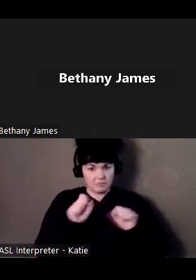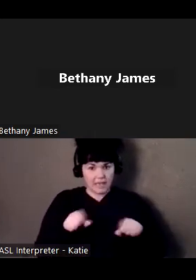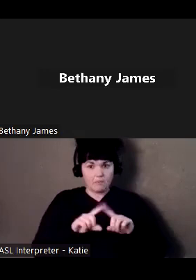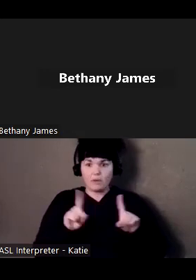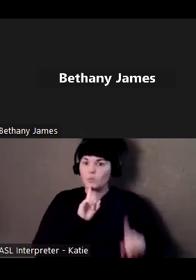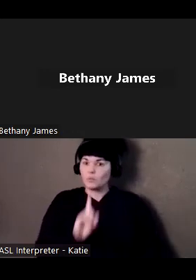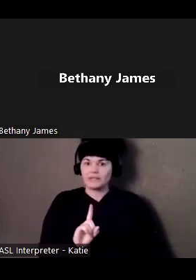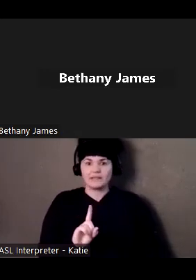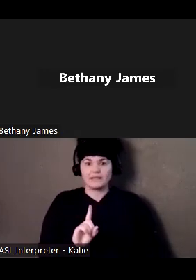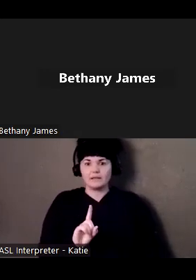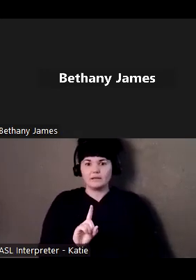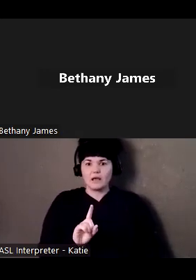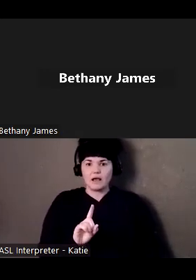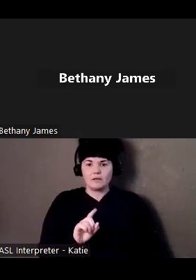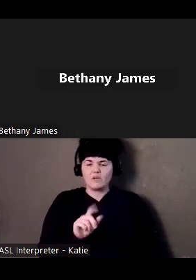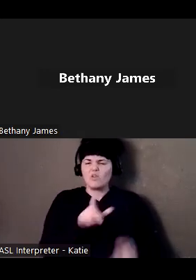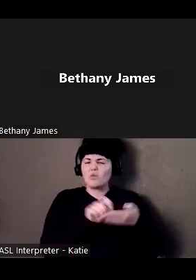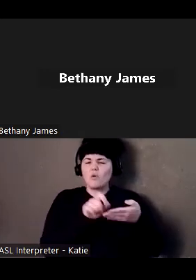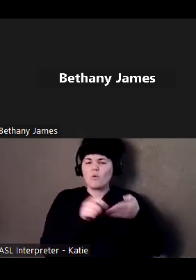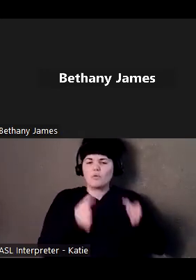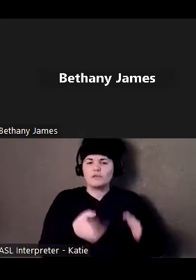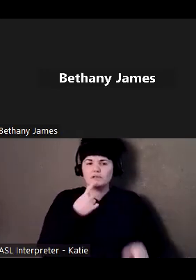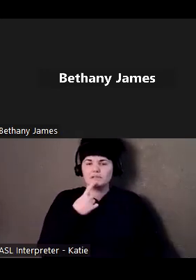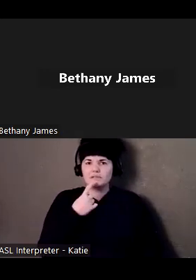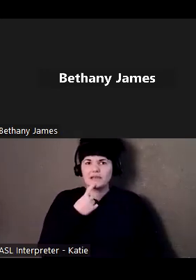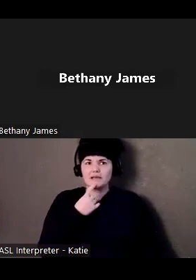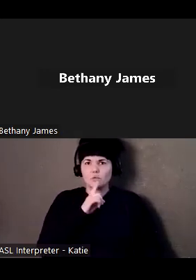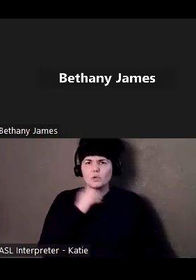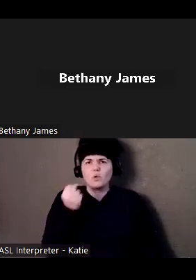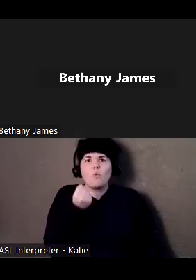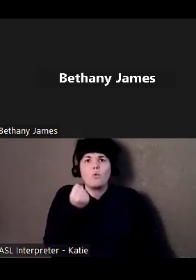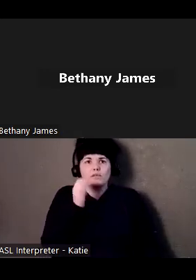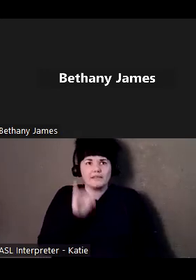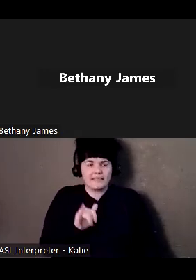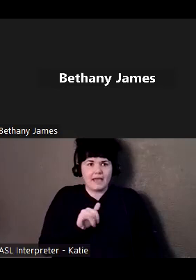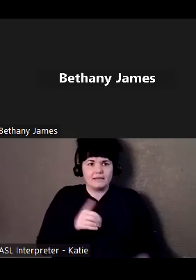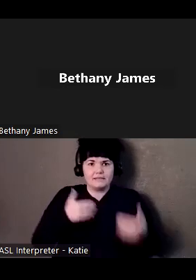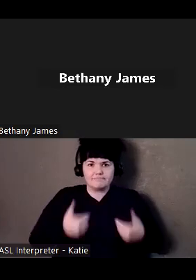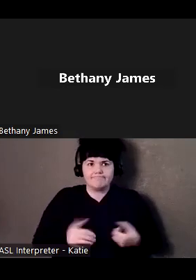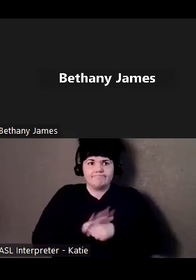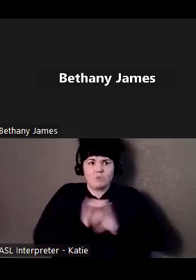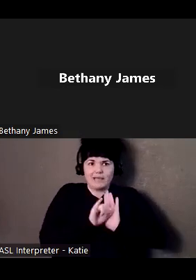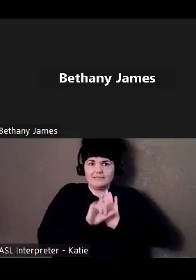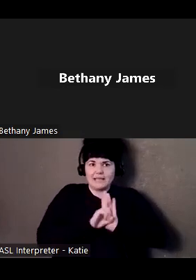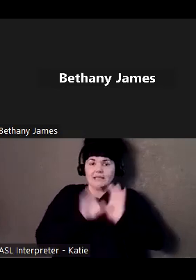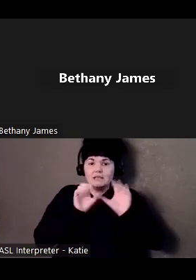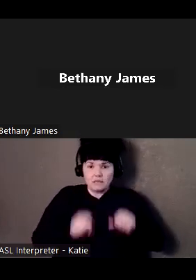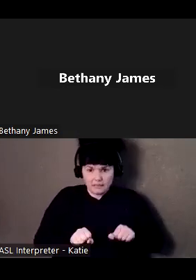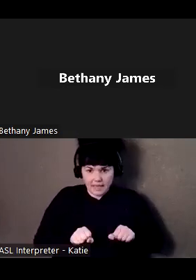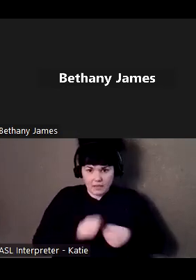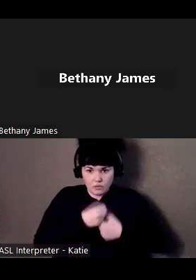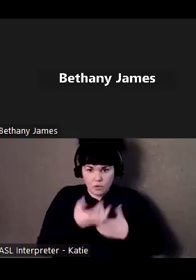ultimately, she says that holding on to that as an identity can invite withdrawal and an avoidant